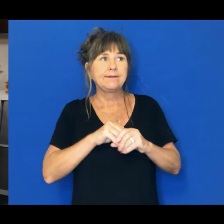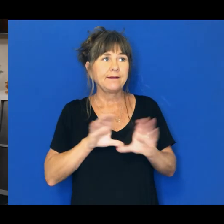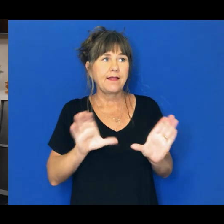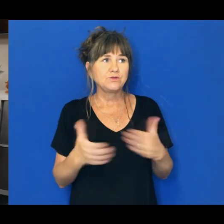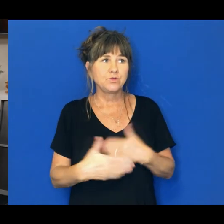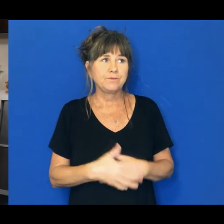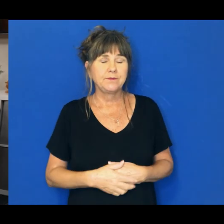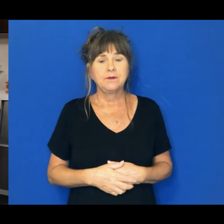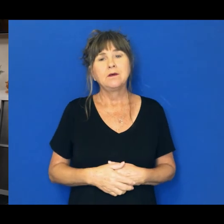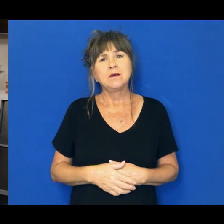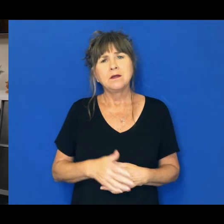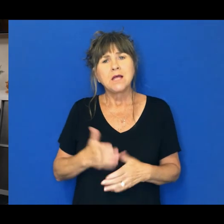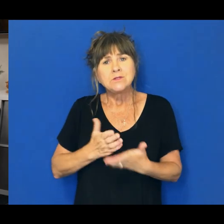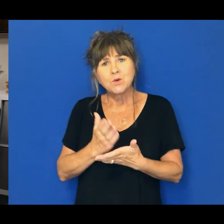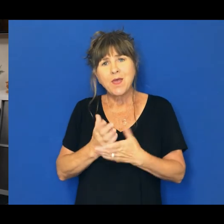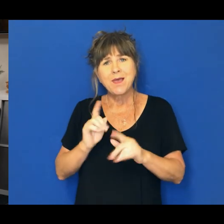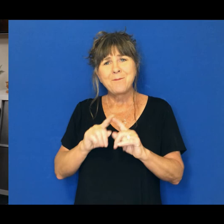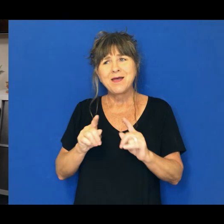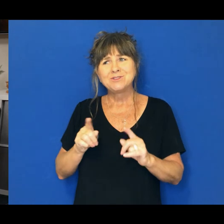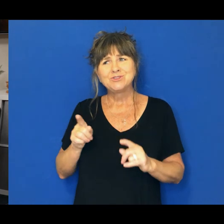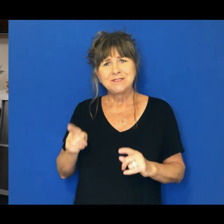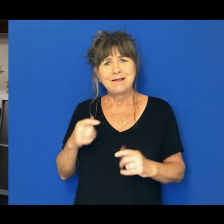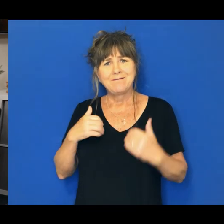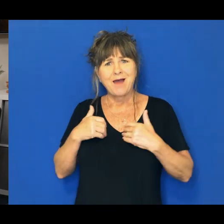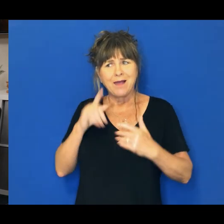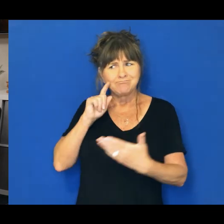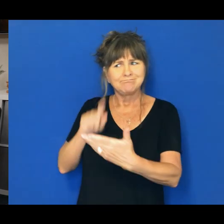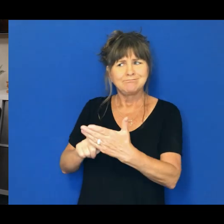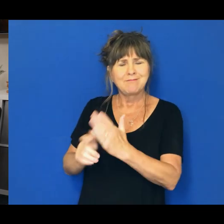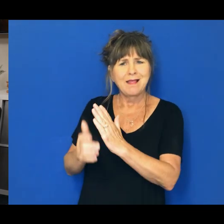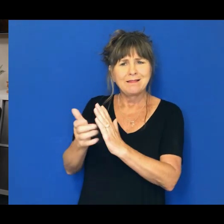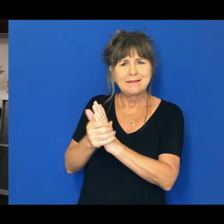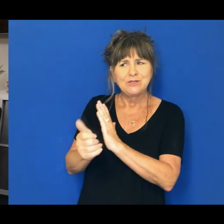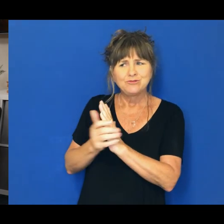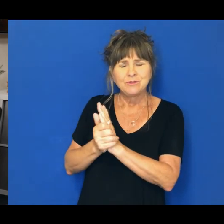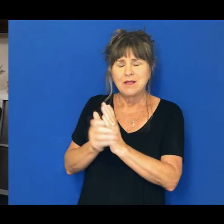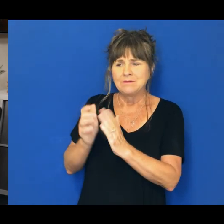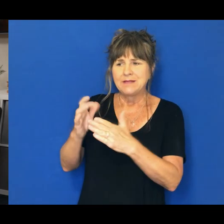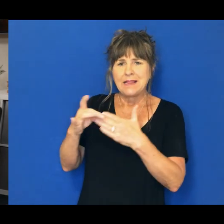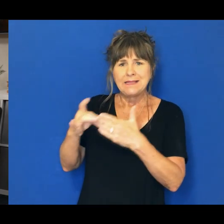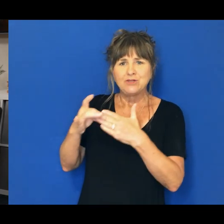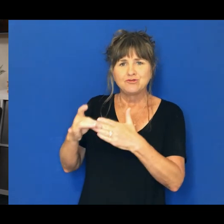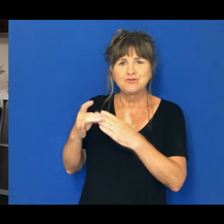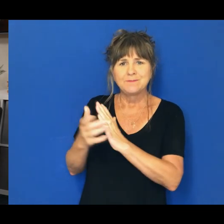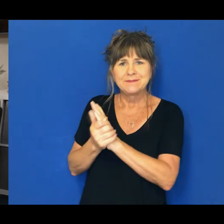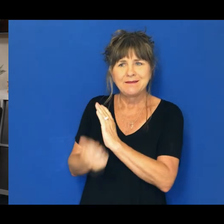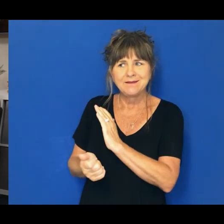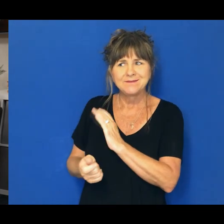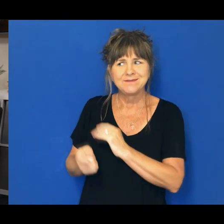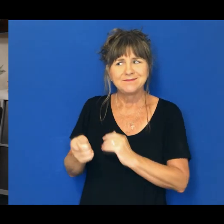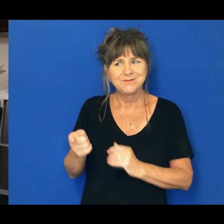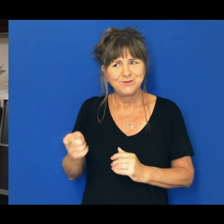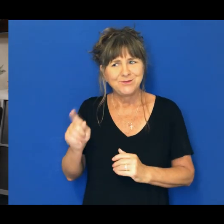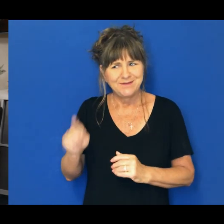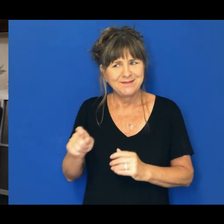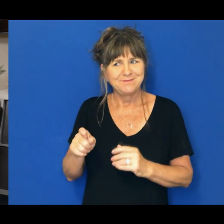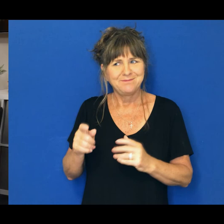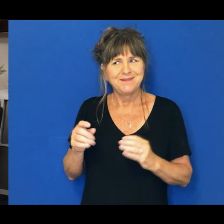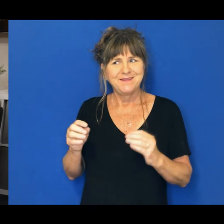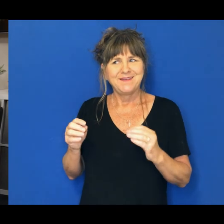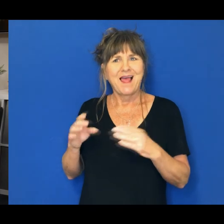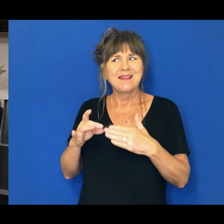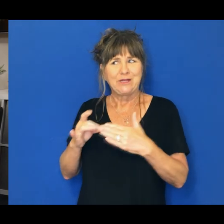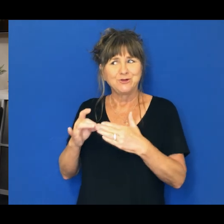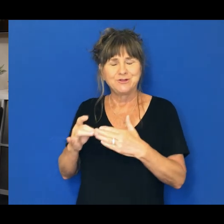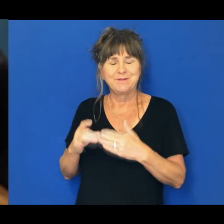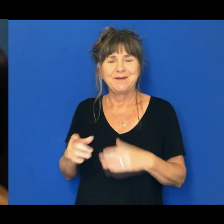because some people are gifted in that way, but I just saw leadership in her. Mm-hmm. And I was like, no, you were meant to be a coach of this service. And just seeing the Holy Spirit,